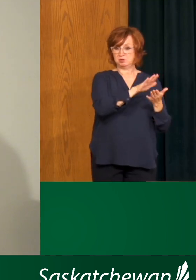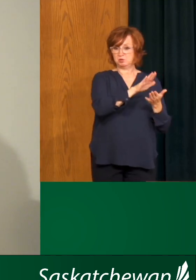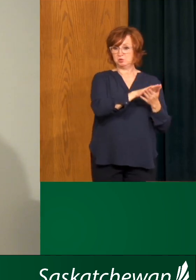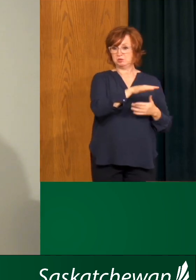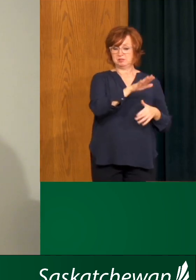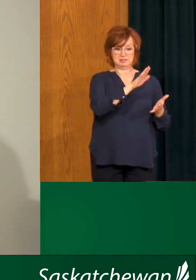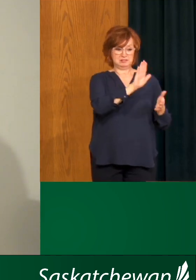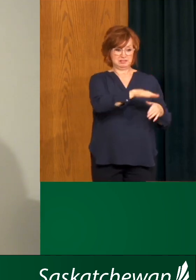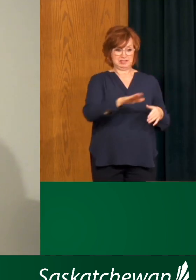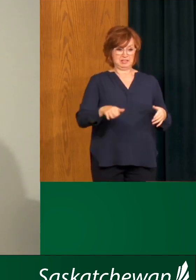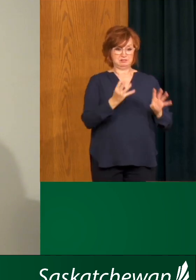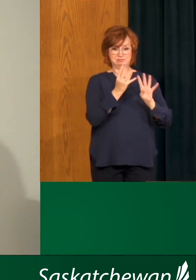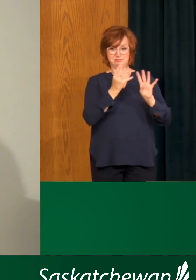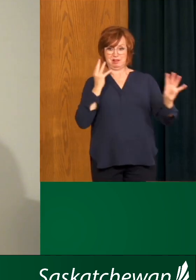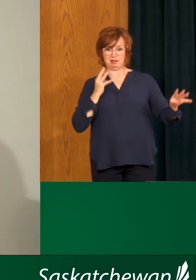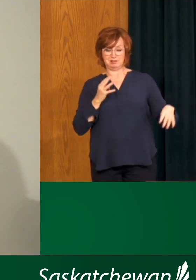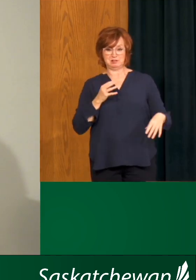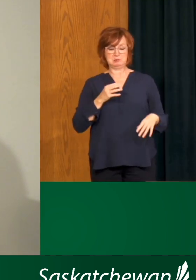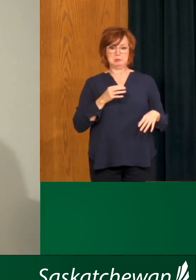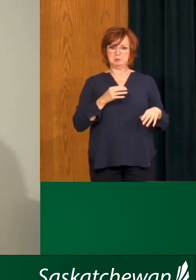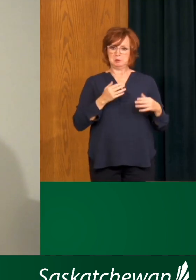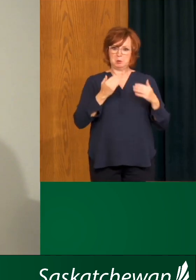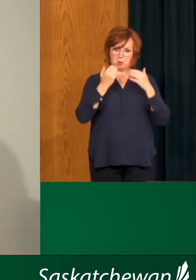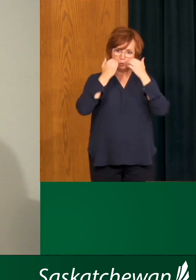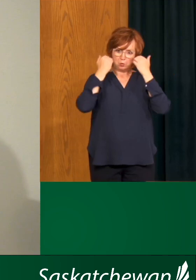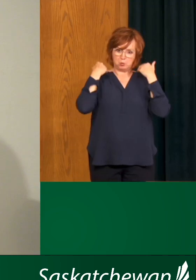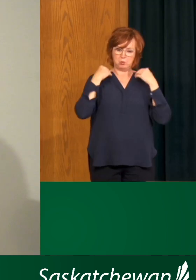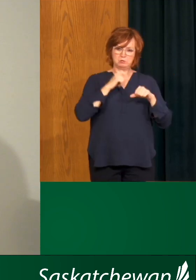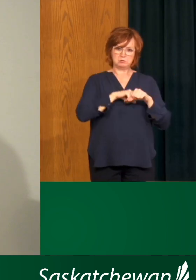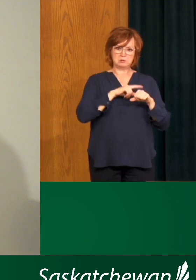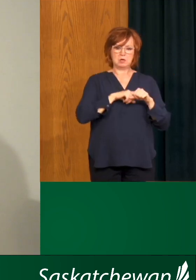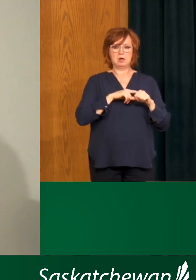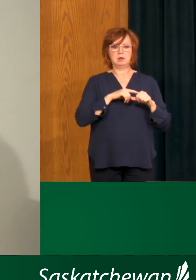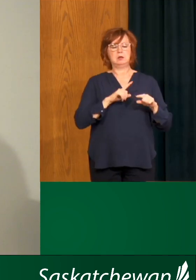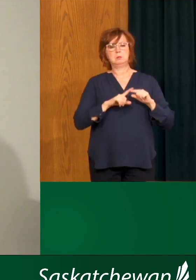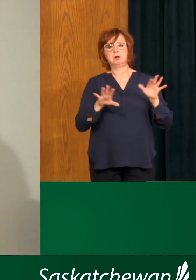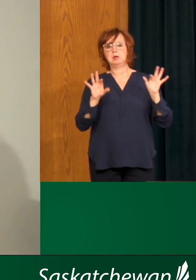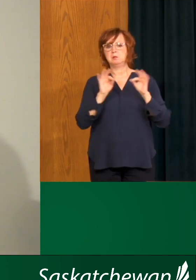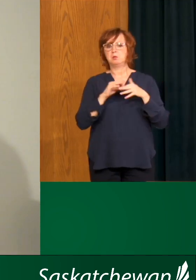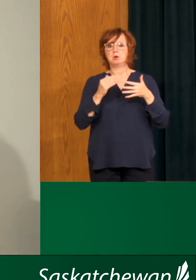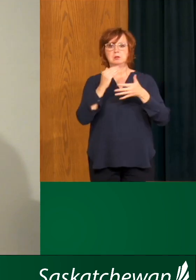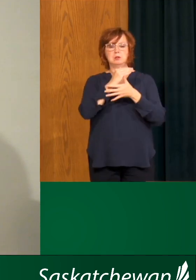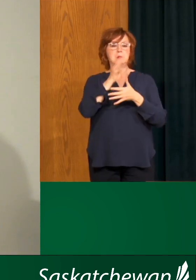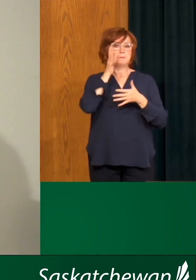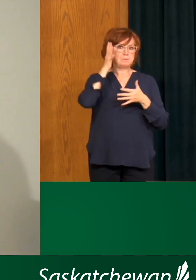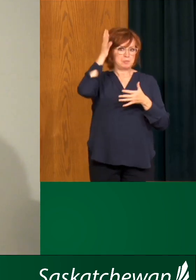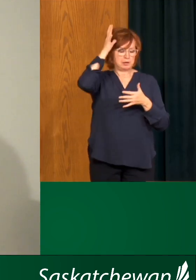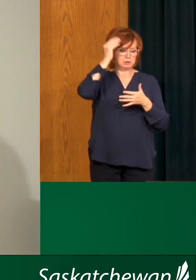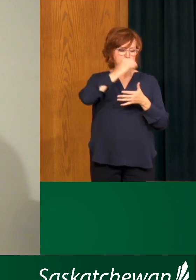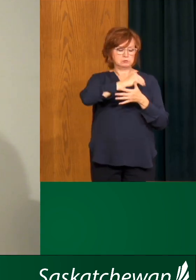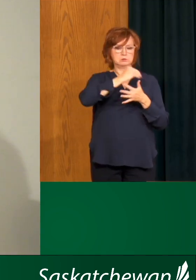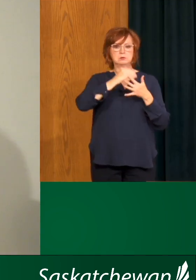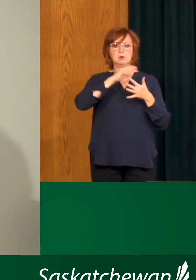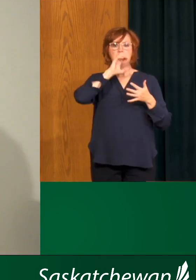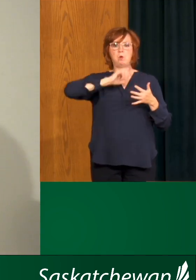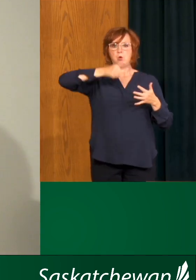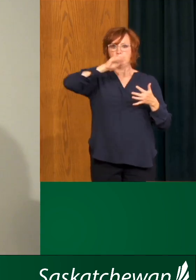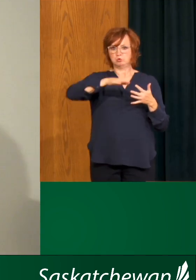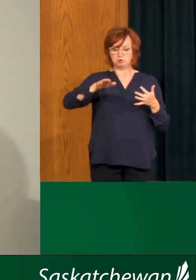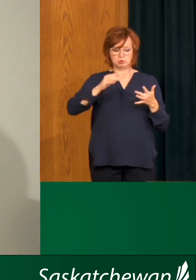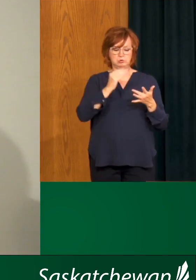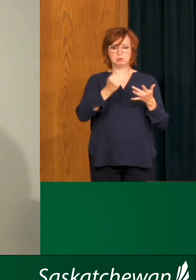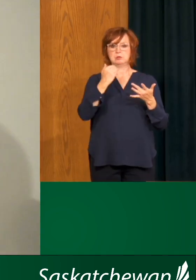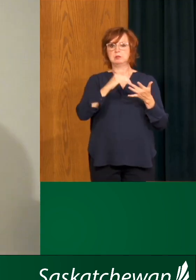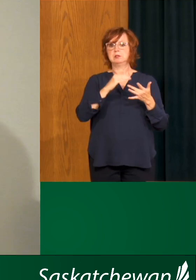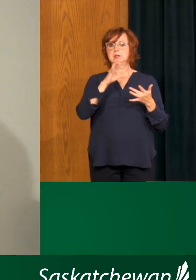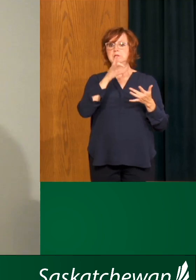in a school setting, but certainly greater awareness from parents, older children, and by school staff about